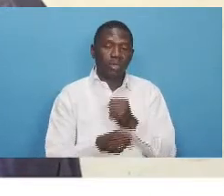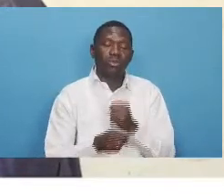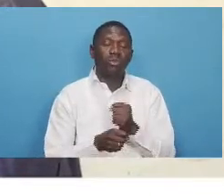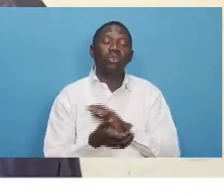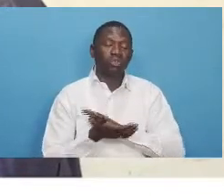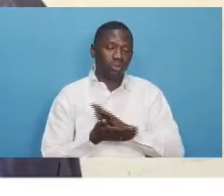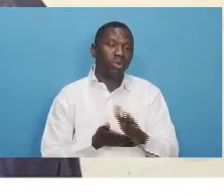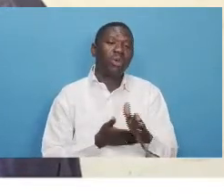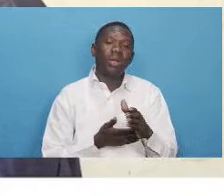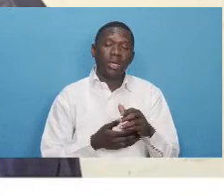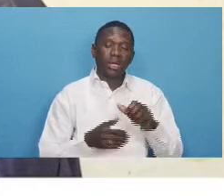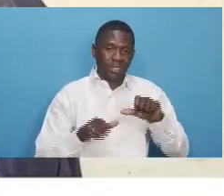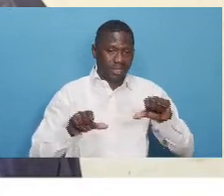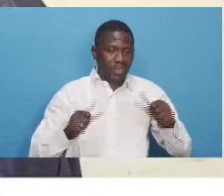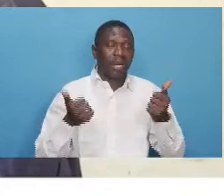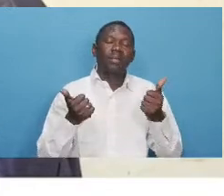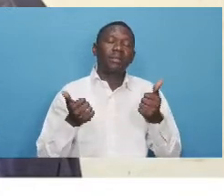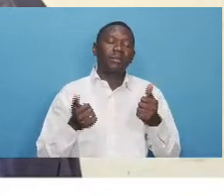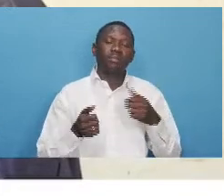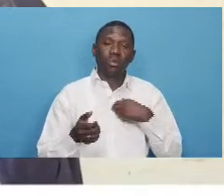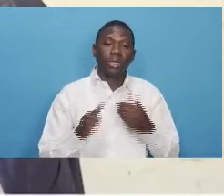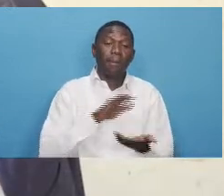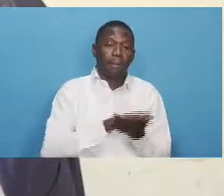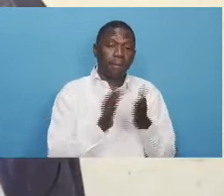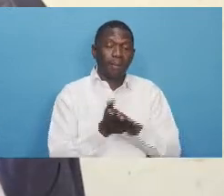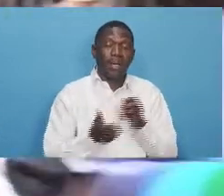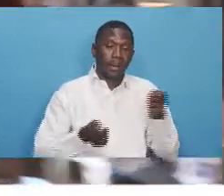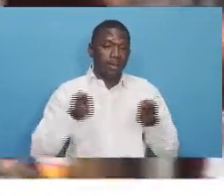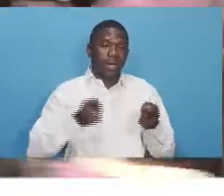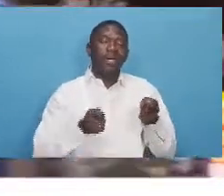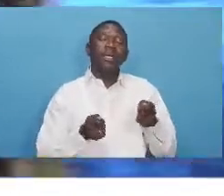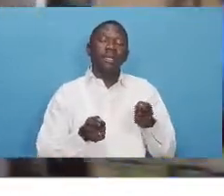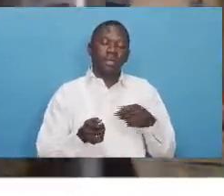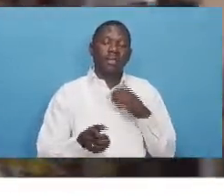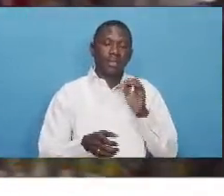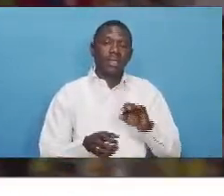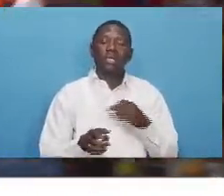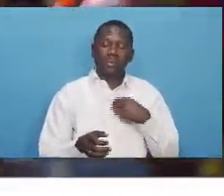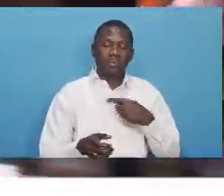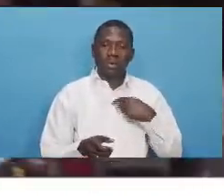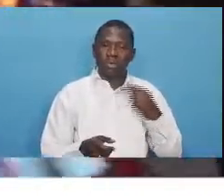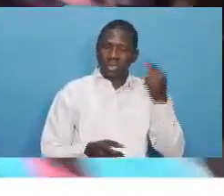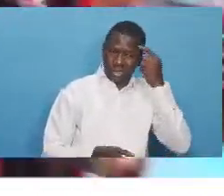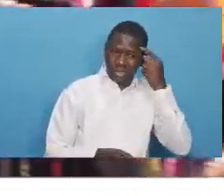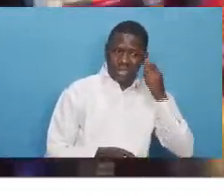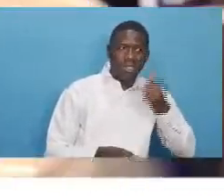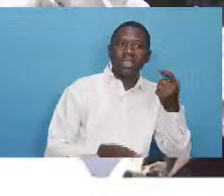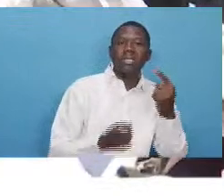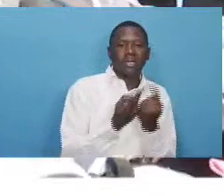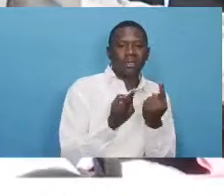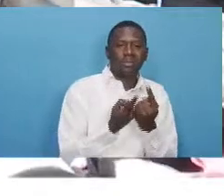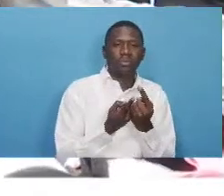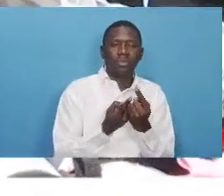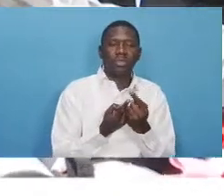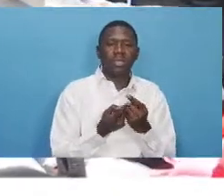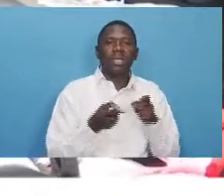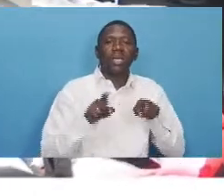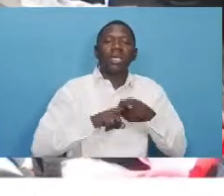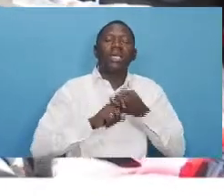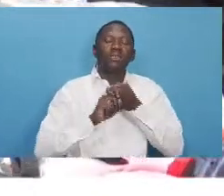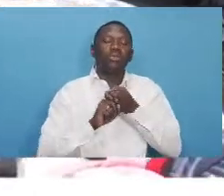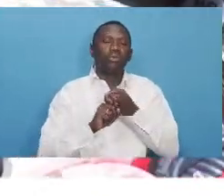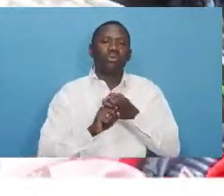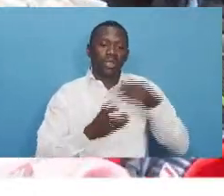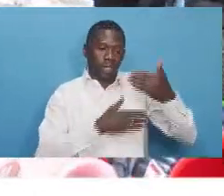market's management, we are trying to consider certain things which is in relation to the neighborhoods. Because we all know that the